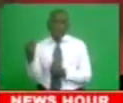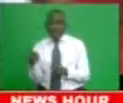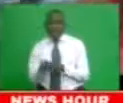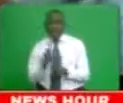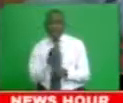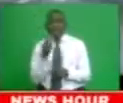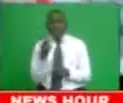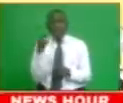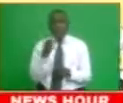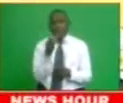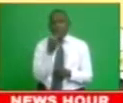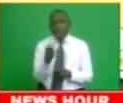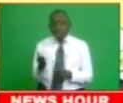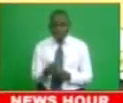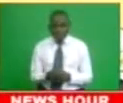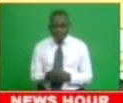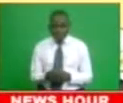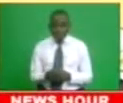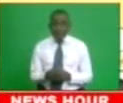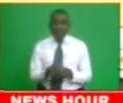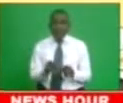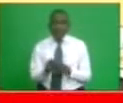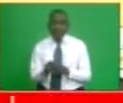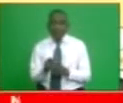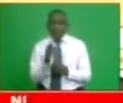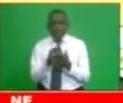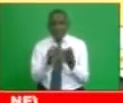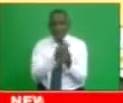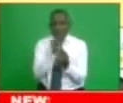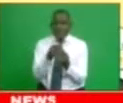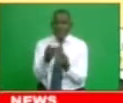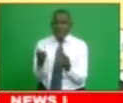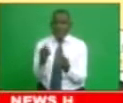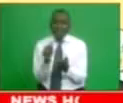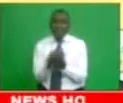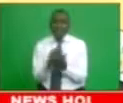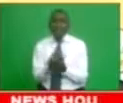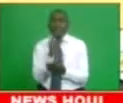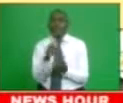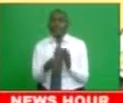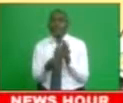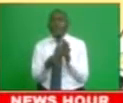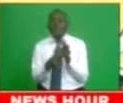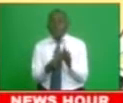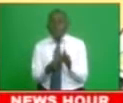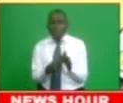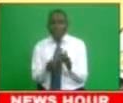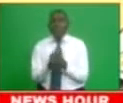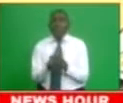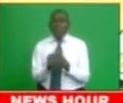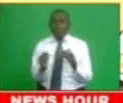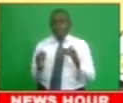for food items. And there were specific items that actually showed